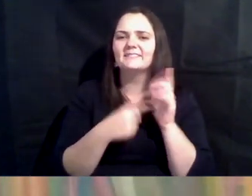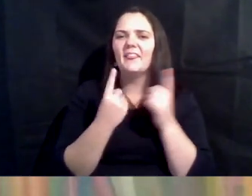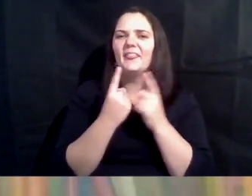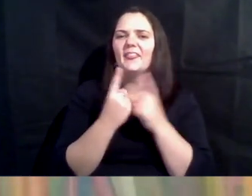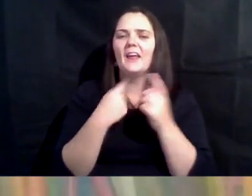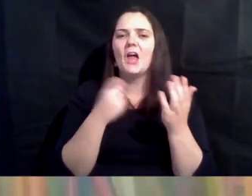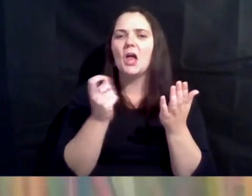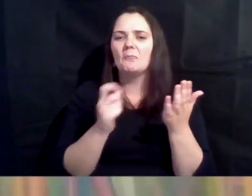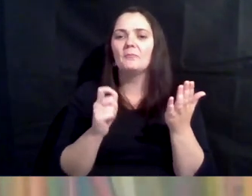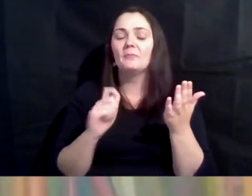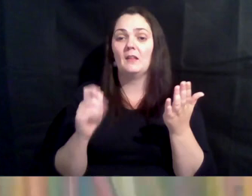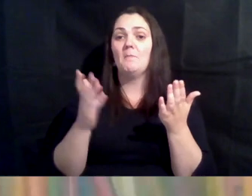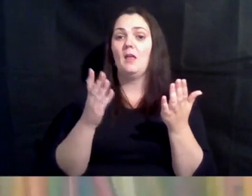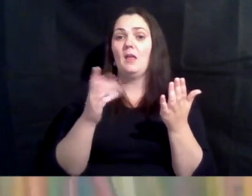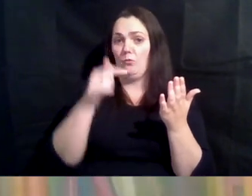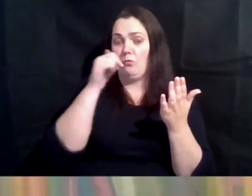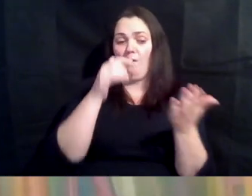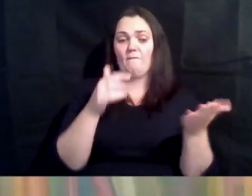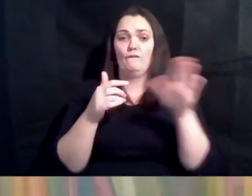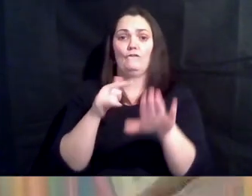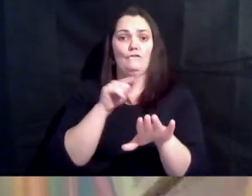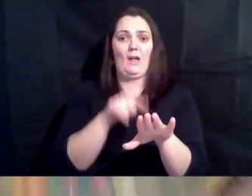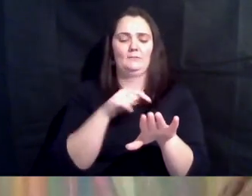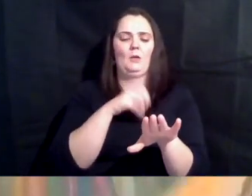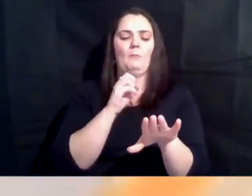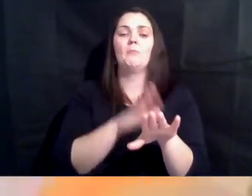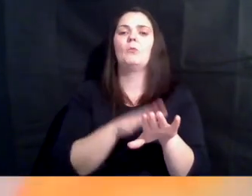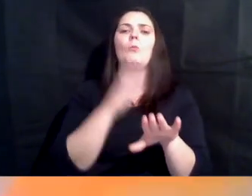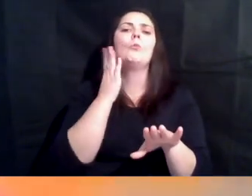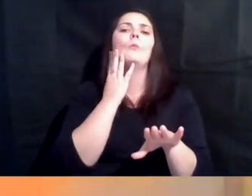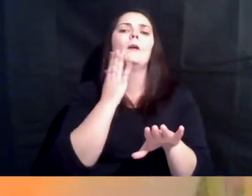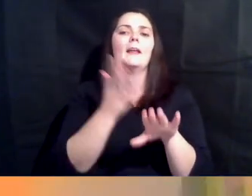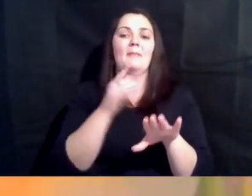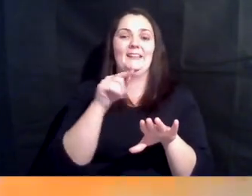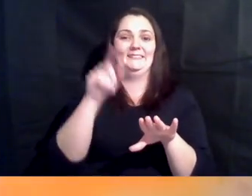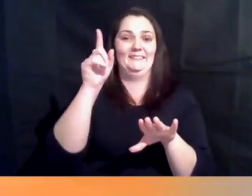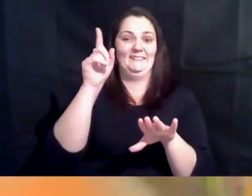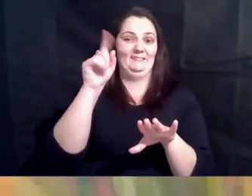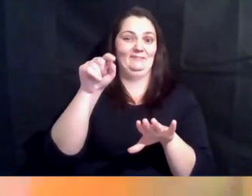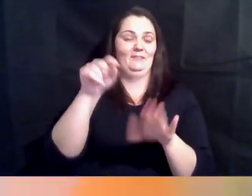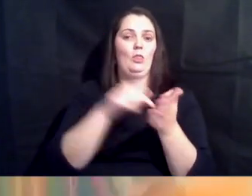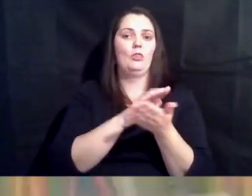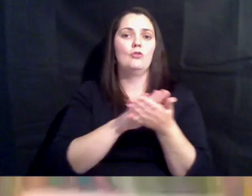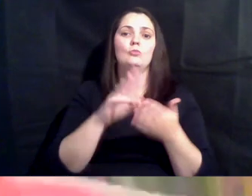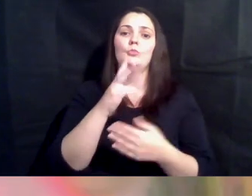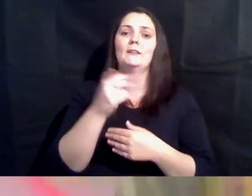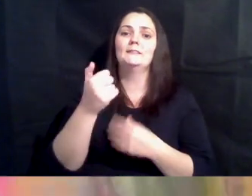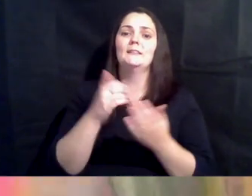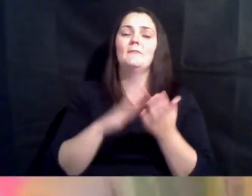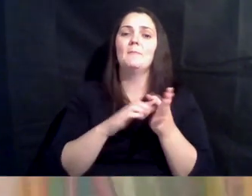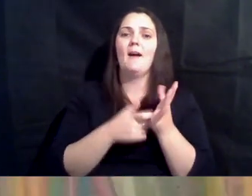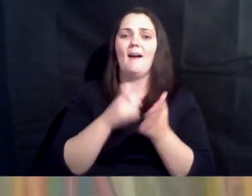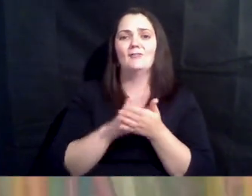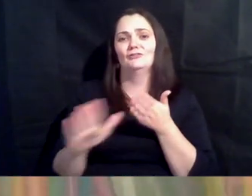then in the front, I've written the date so this was on Thursday, the 26th of March. And I guess weirdly now I